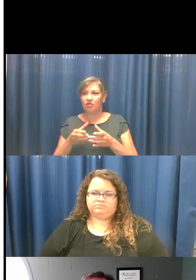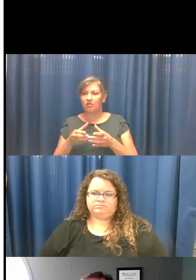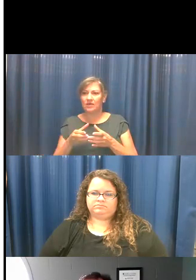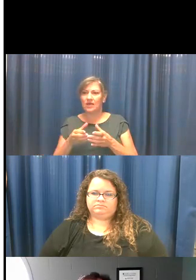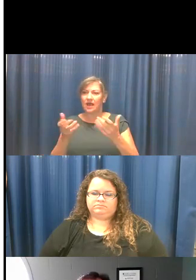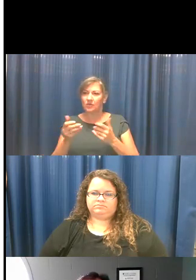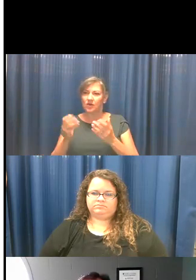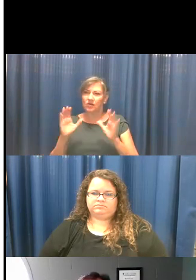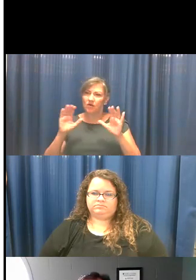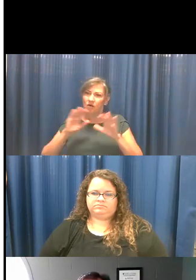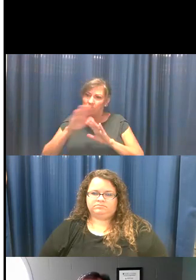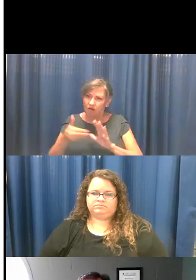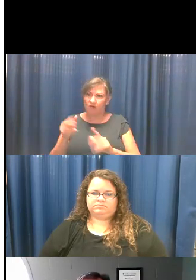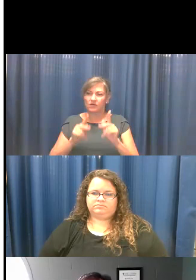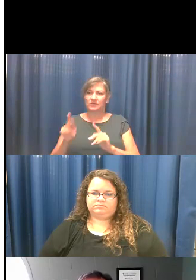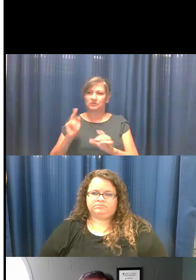join. And